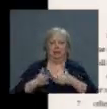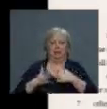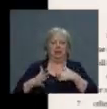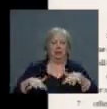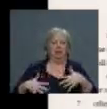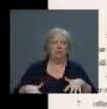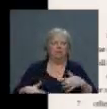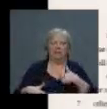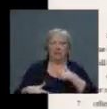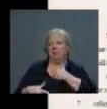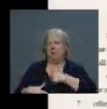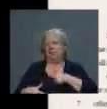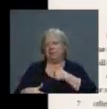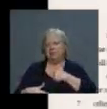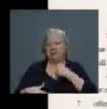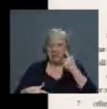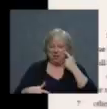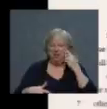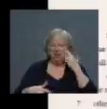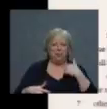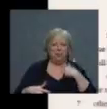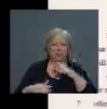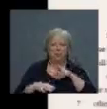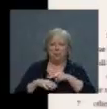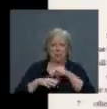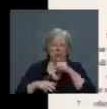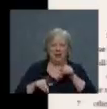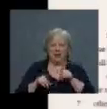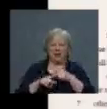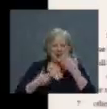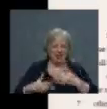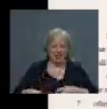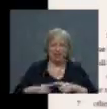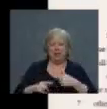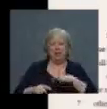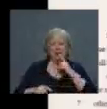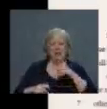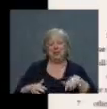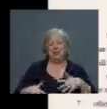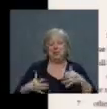really apologize for this. I think you know that I'm normally not like this, but I'm really nervous.